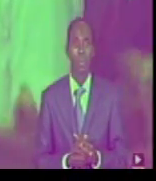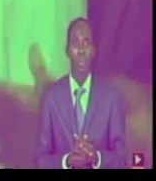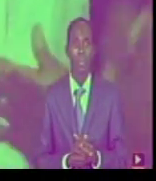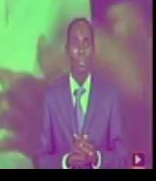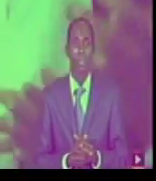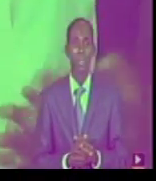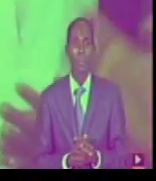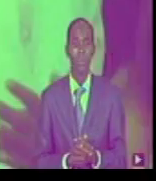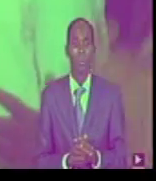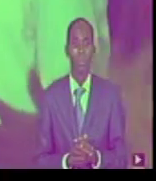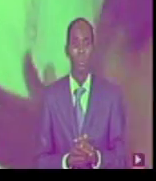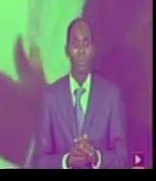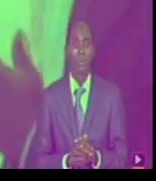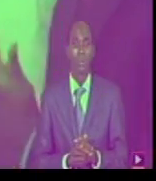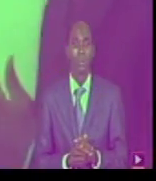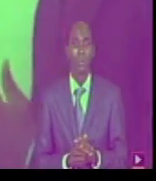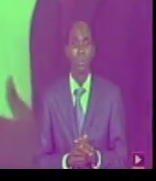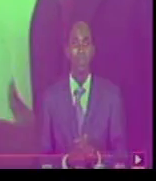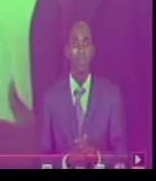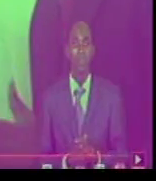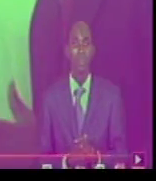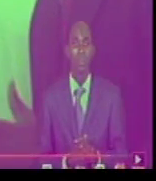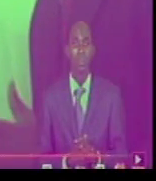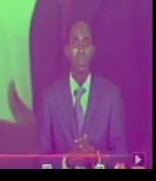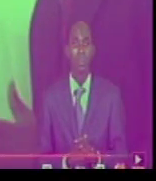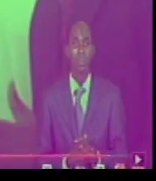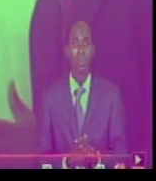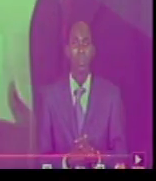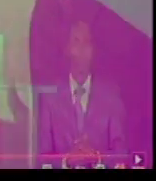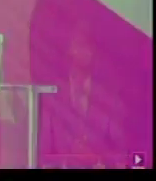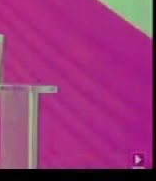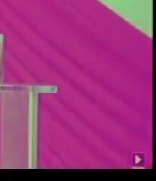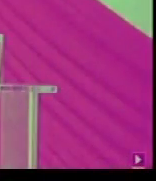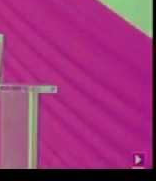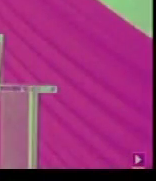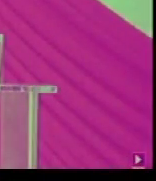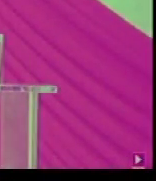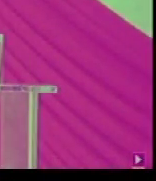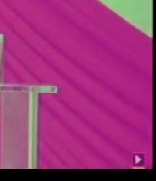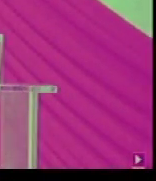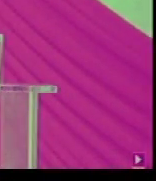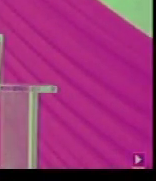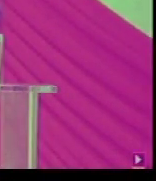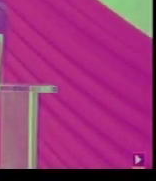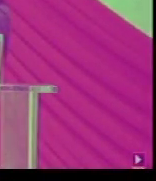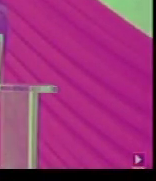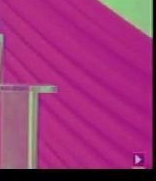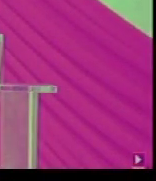Yes, my beloved brethren.